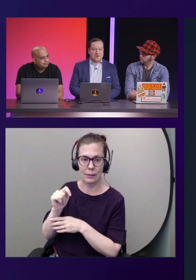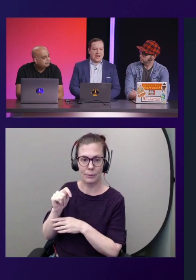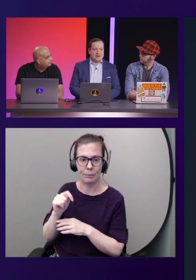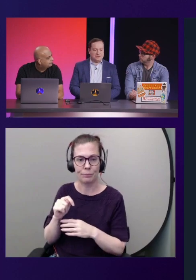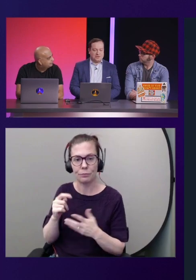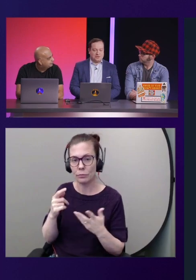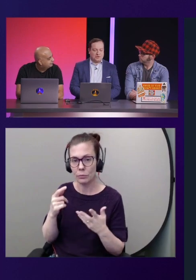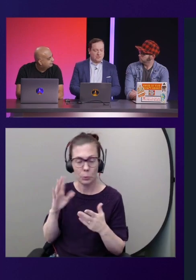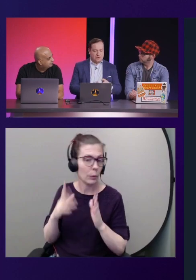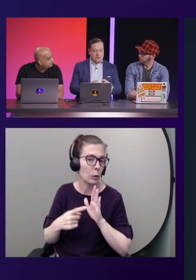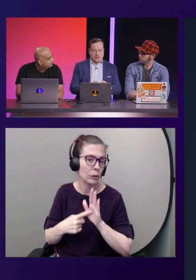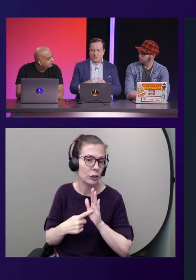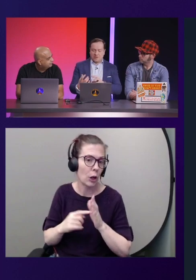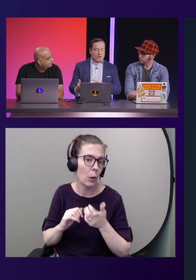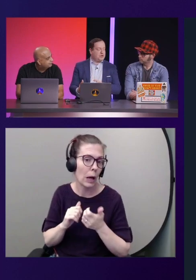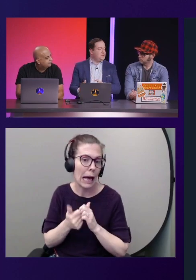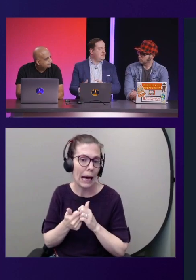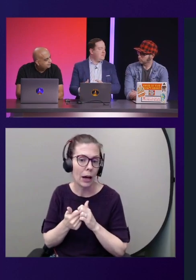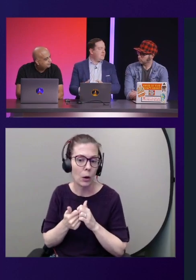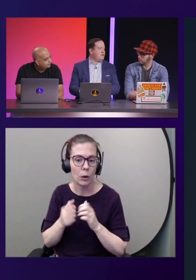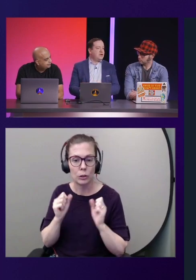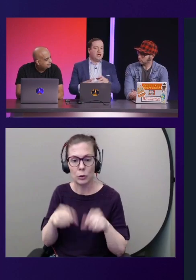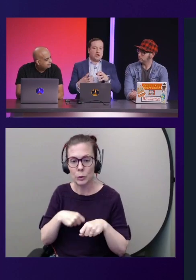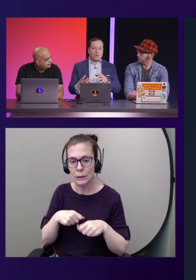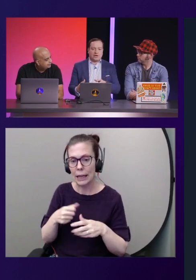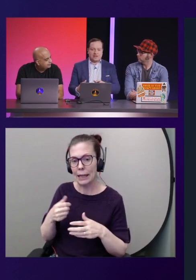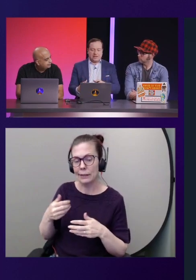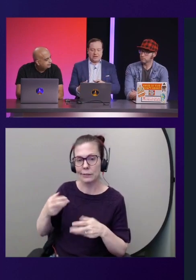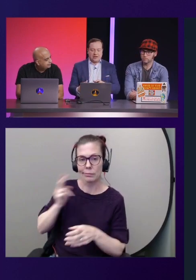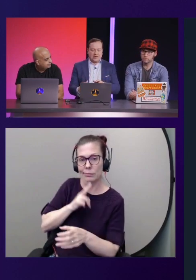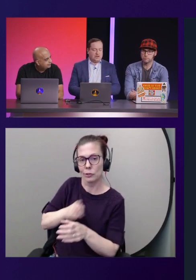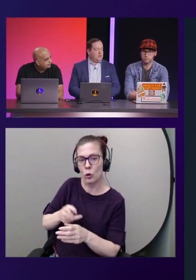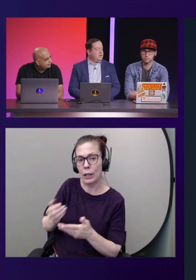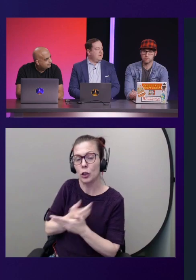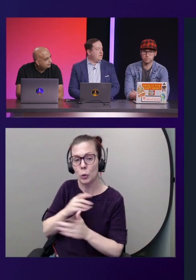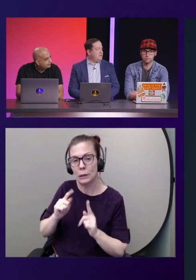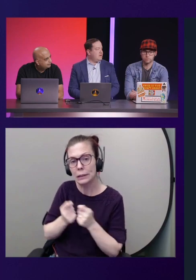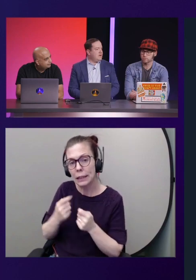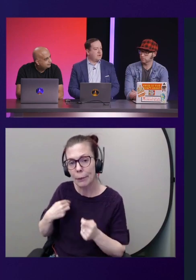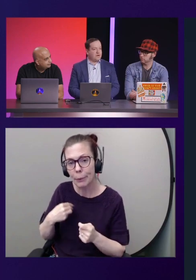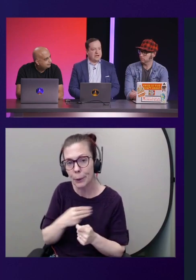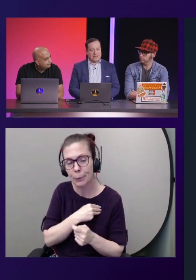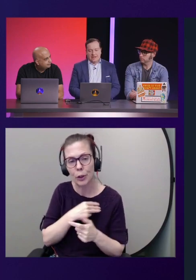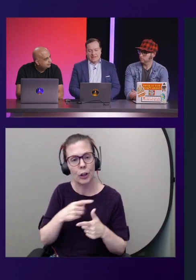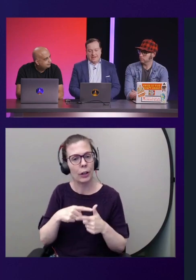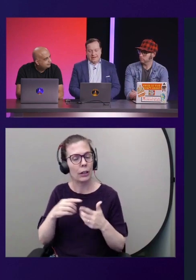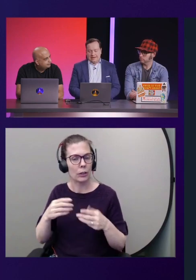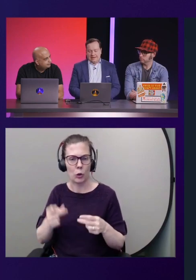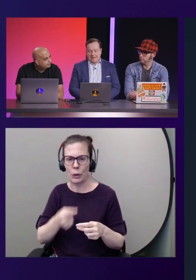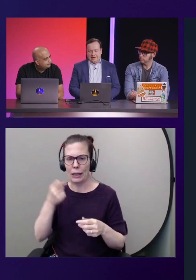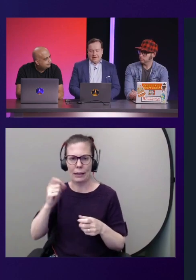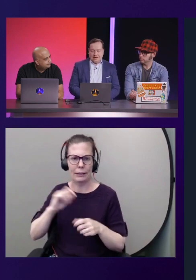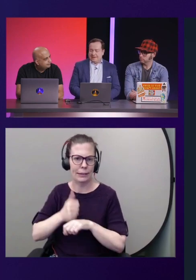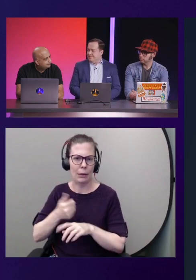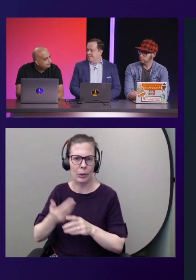show you how you can onboard a new team member, quickly get a new environment up and running,